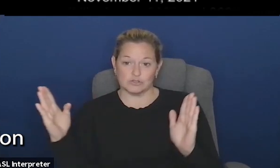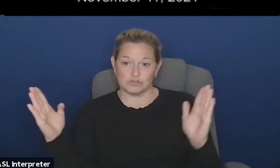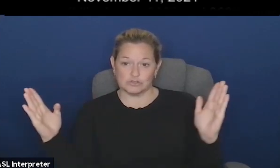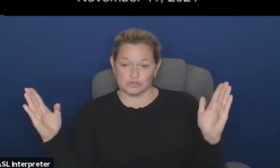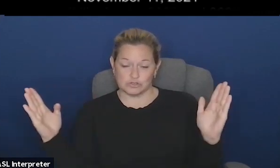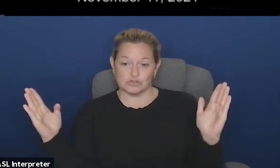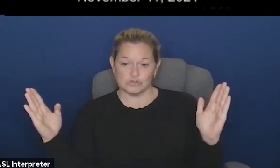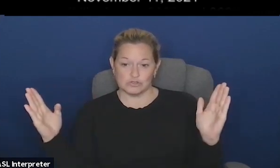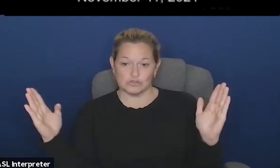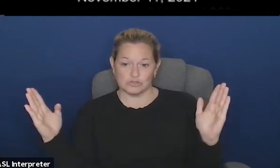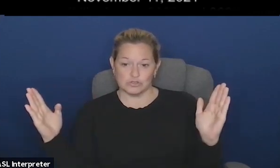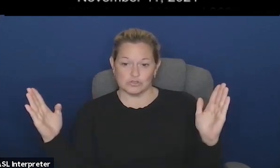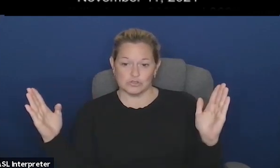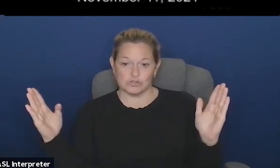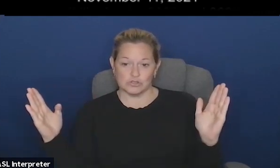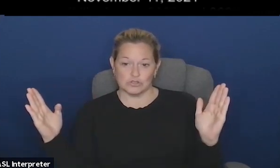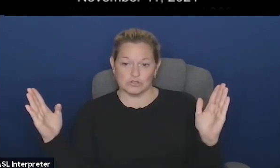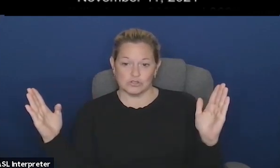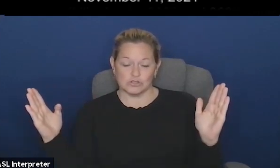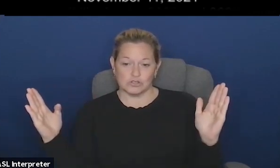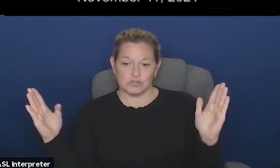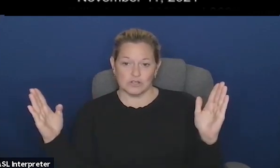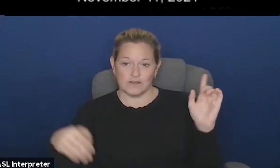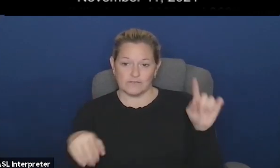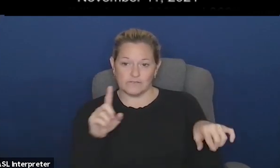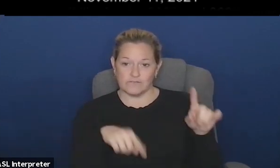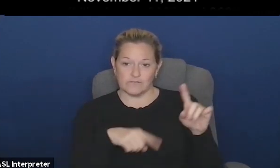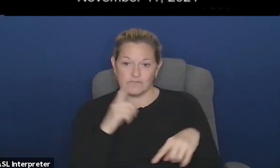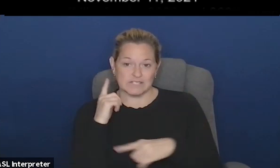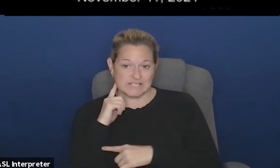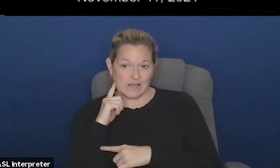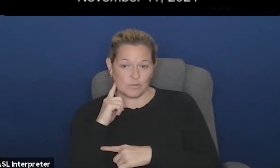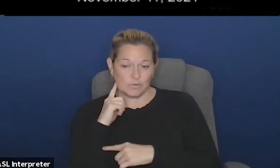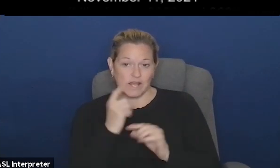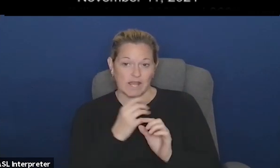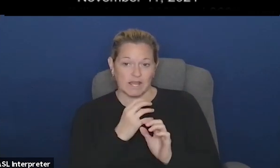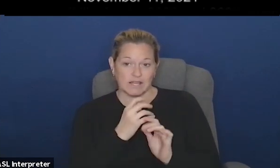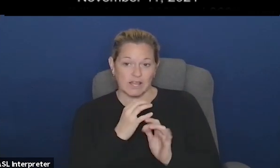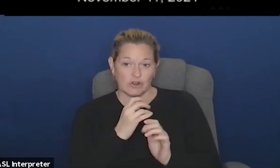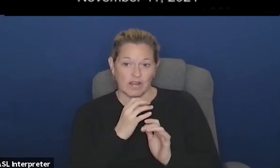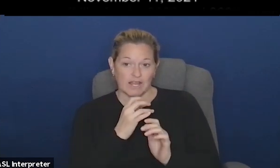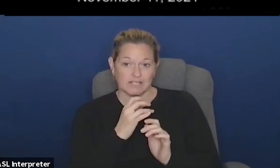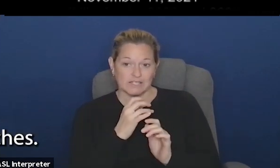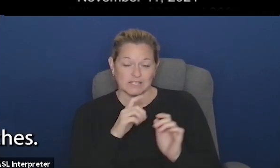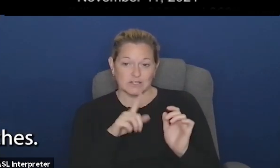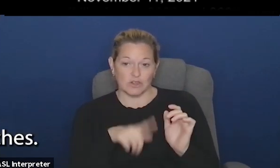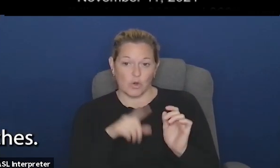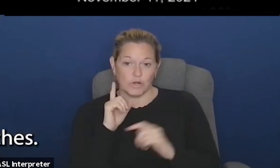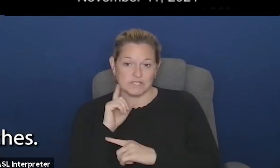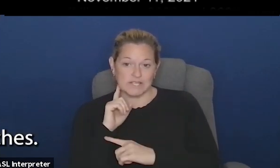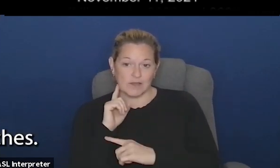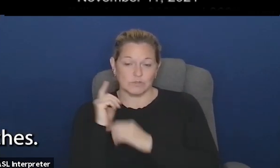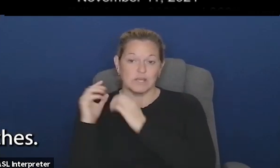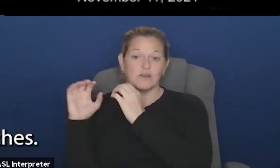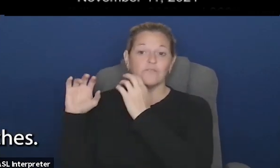the question, but the range of pitches for the various instruments, the clarinet is a lower register, the flute is a higher register. So